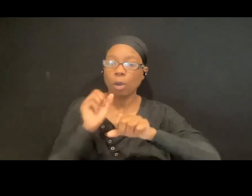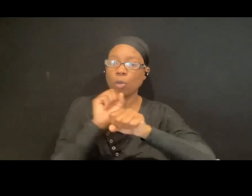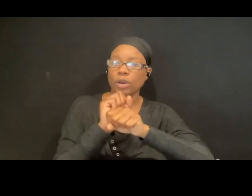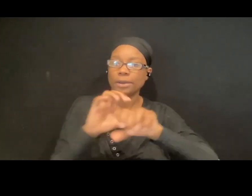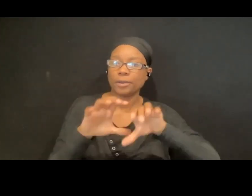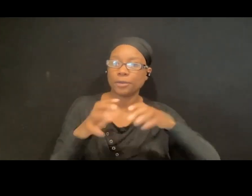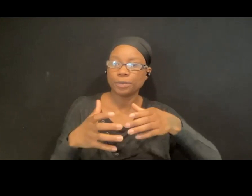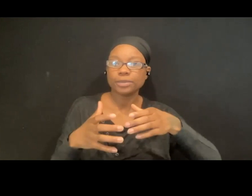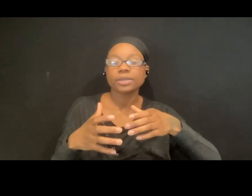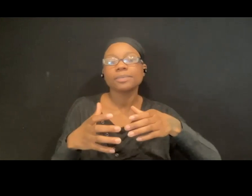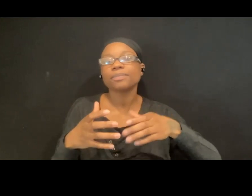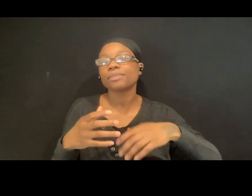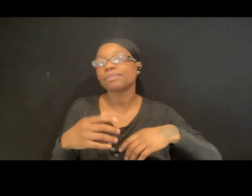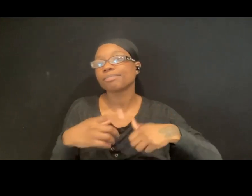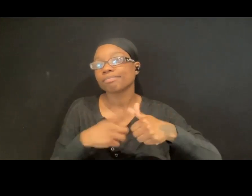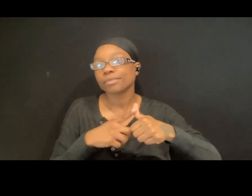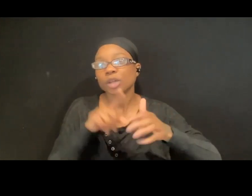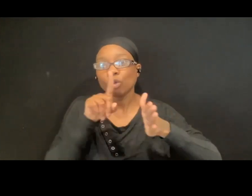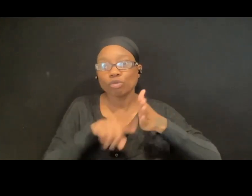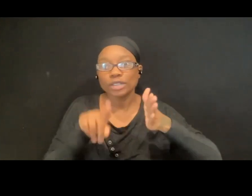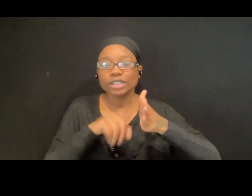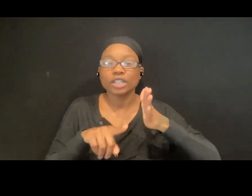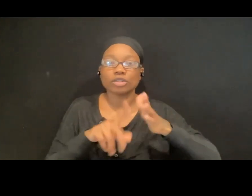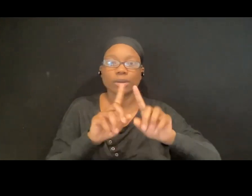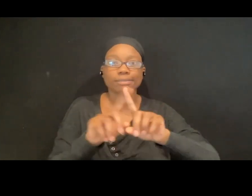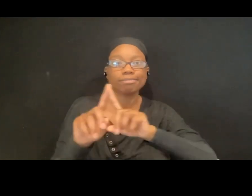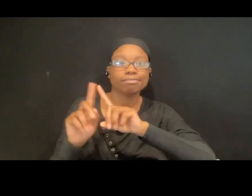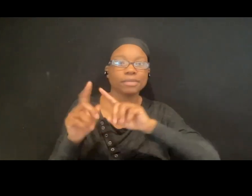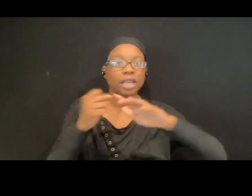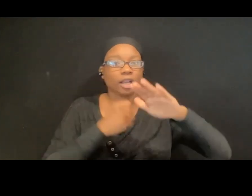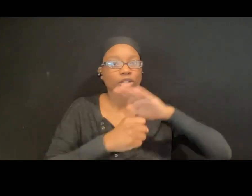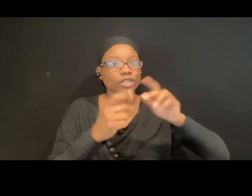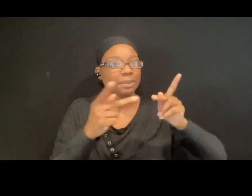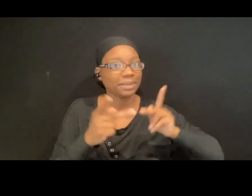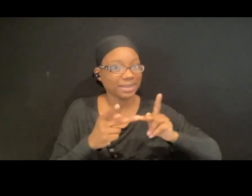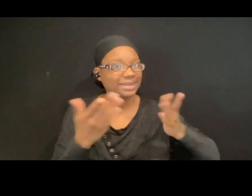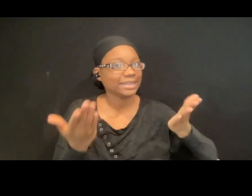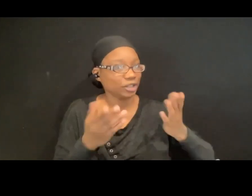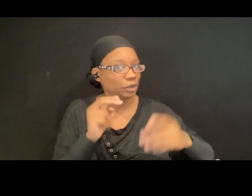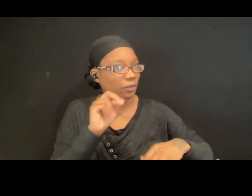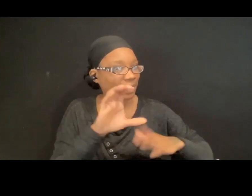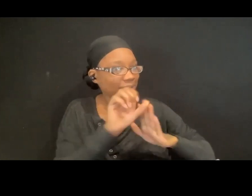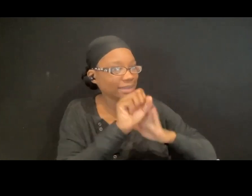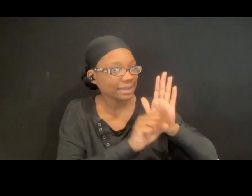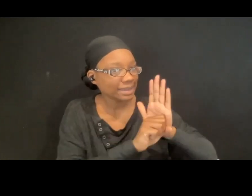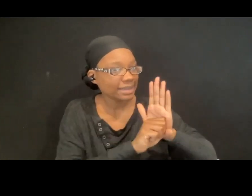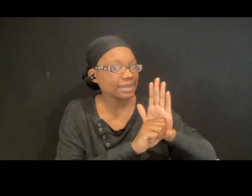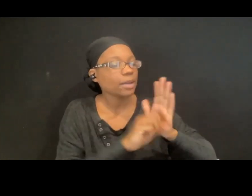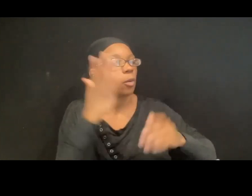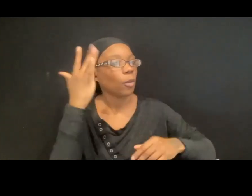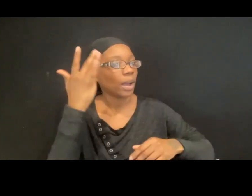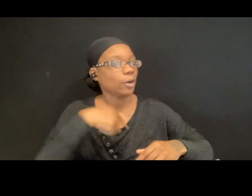like research on places of incarceration inside North Carolina so that we can have more information about